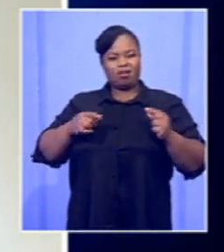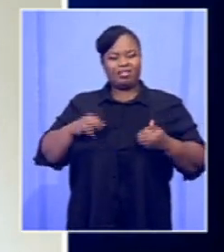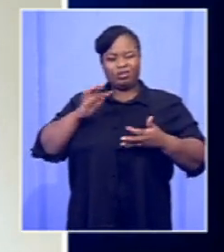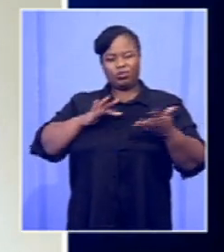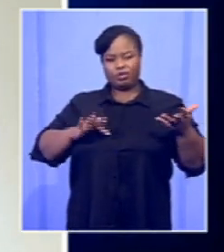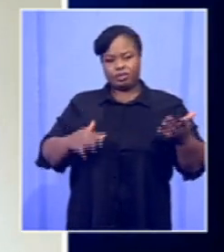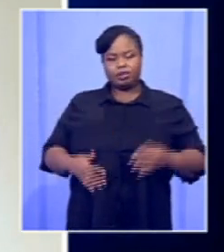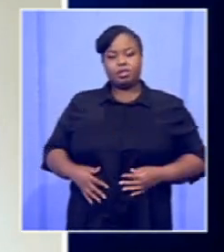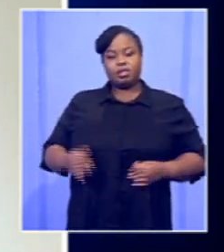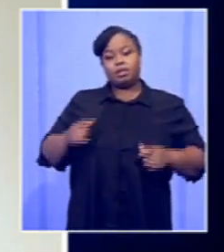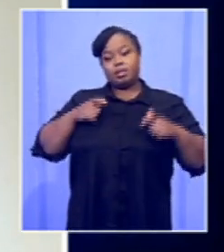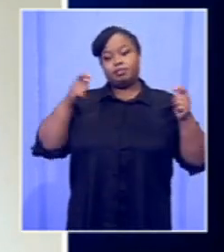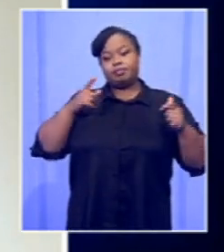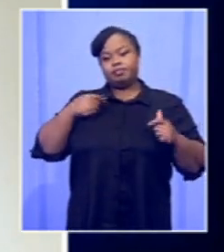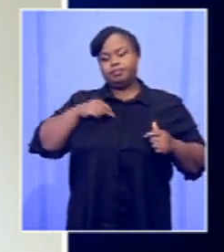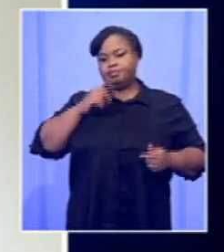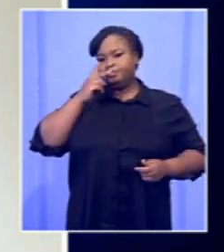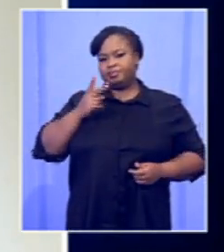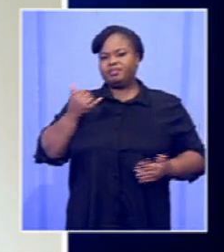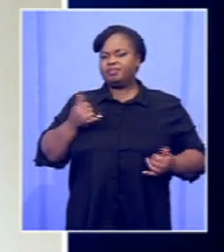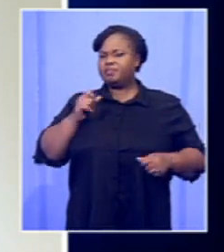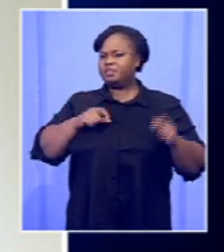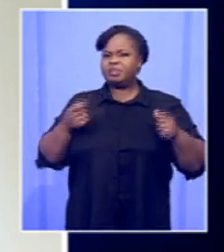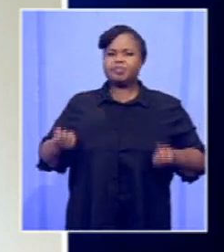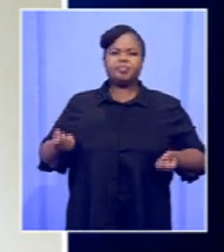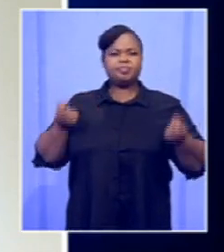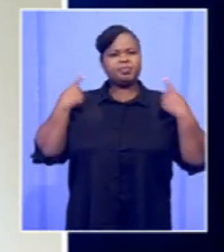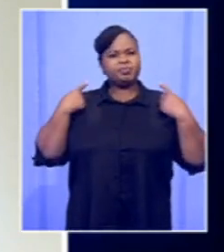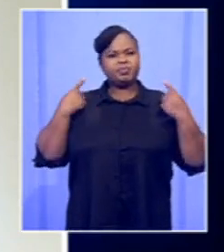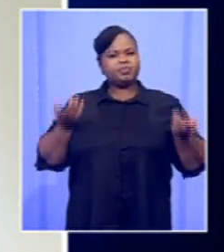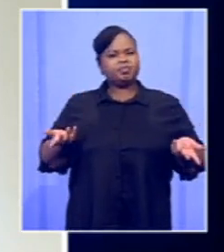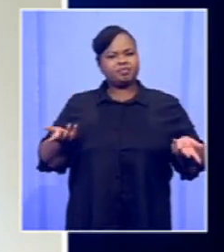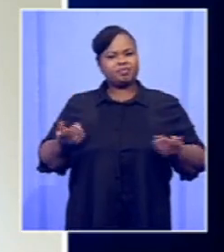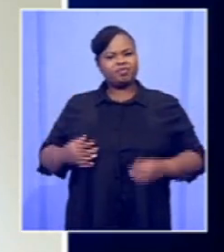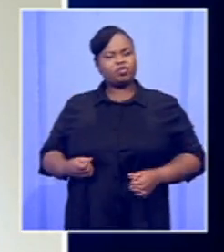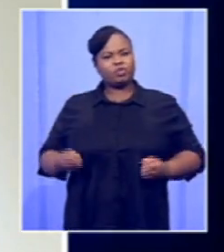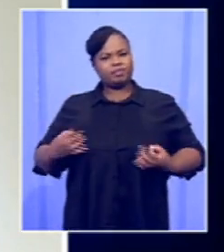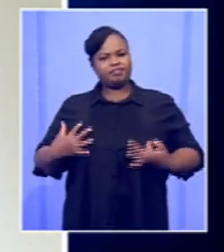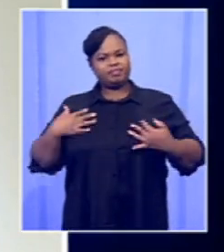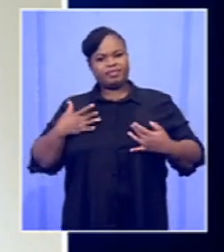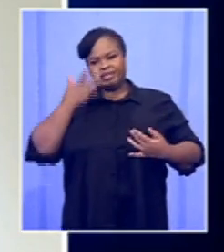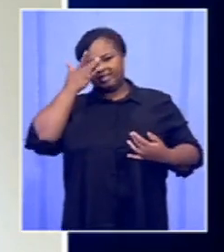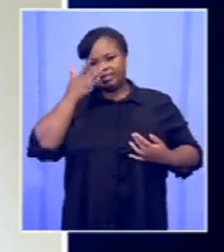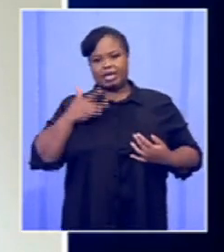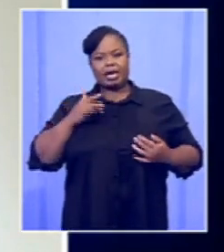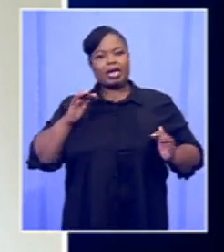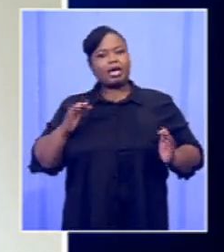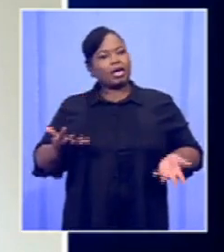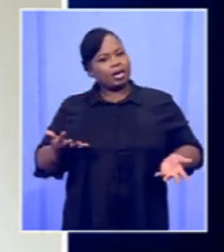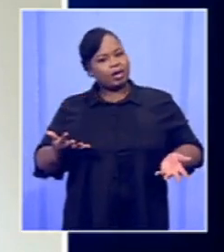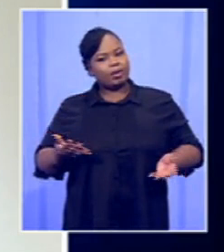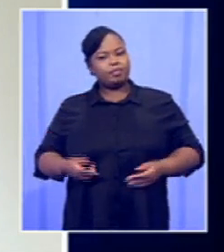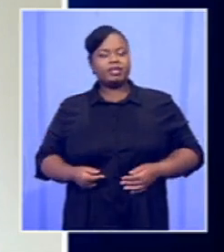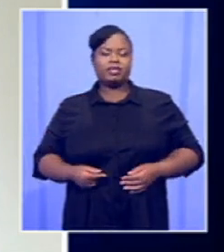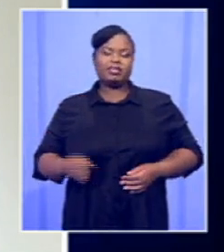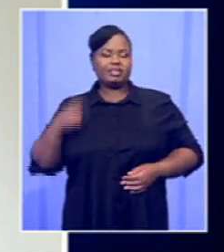I think the biggest one that we've been seeing is that people are misunderstanding how do you actually get the virus? And they are putting it in the same situation